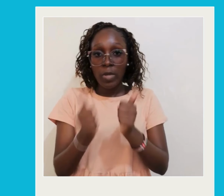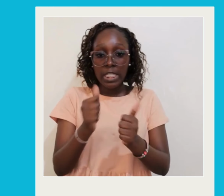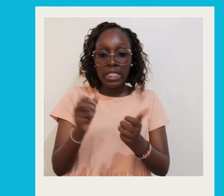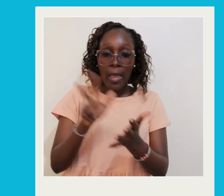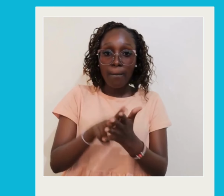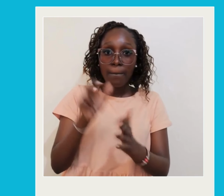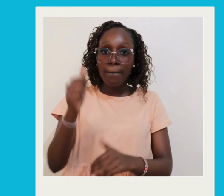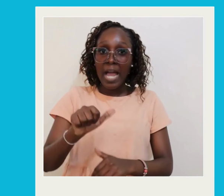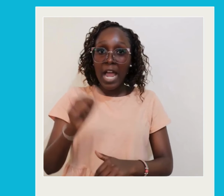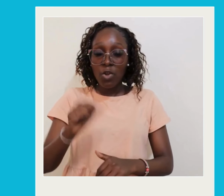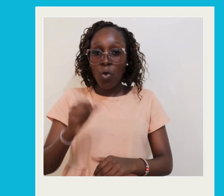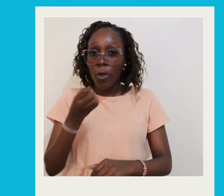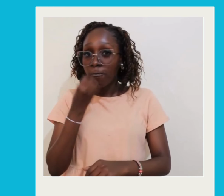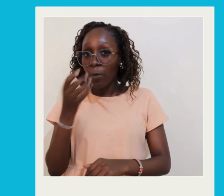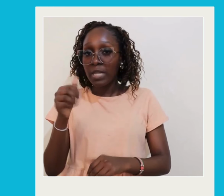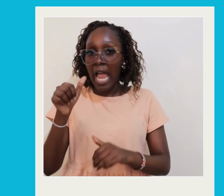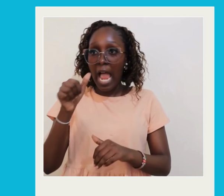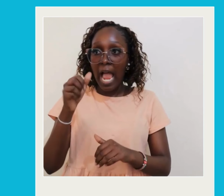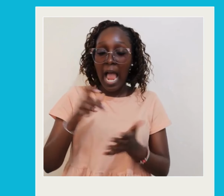within 60 days.